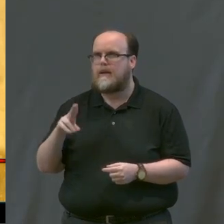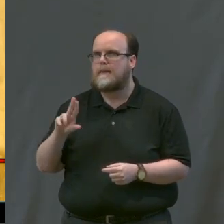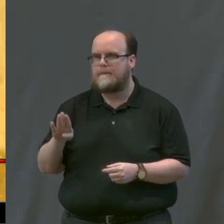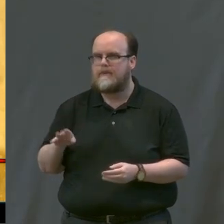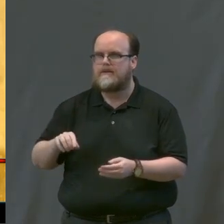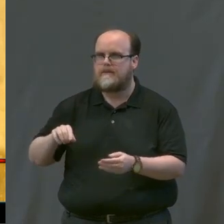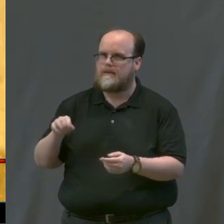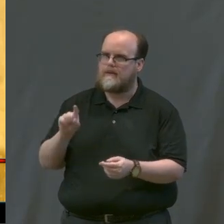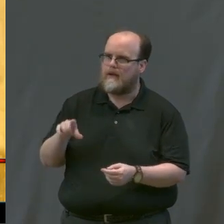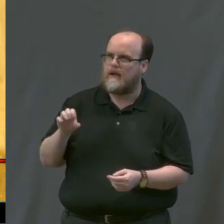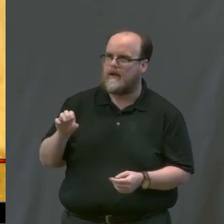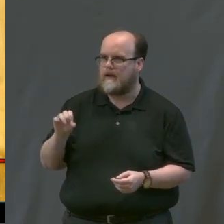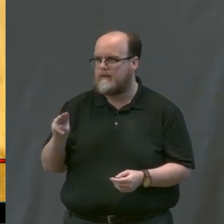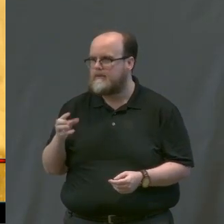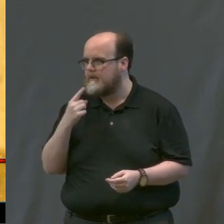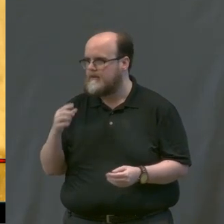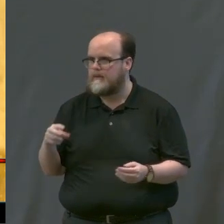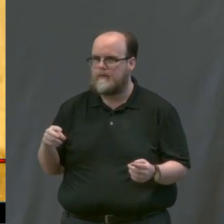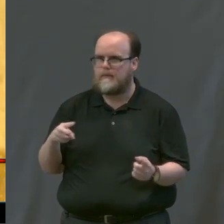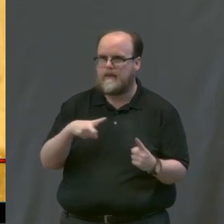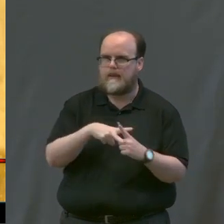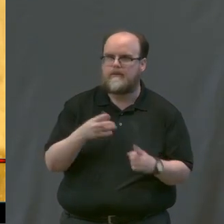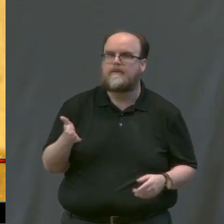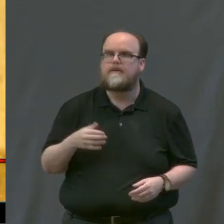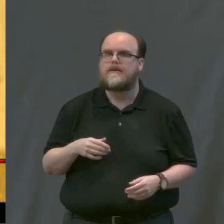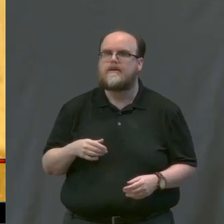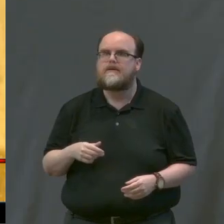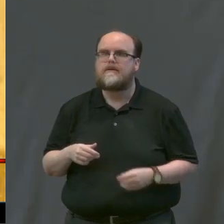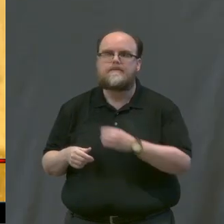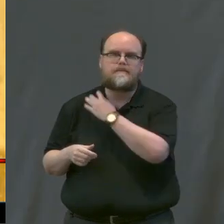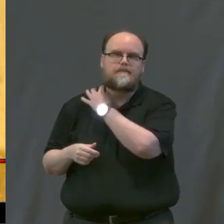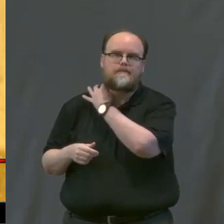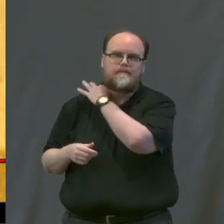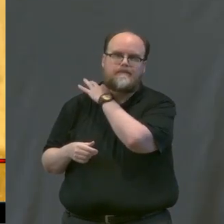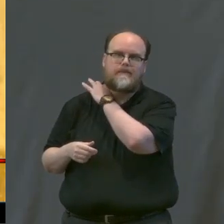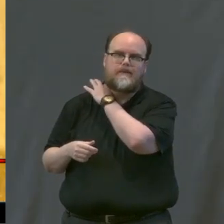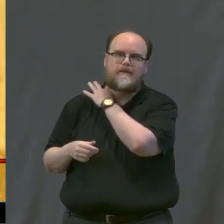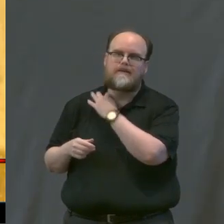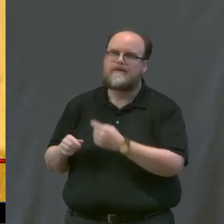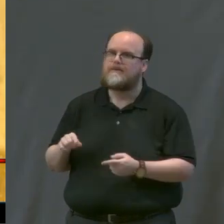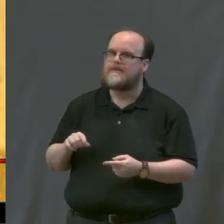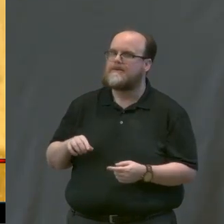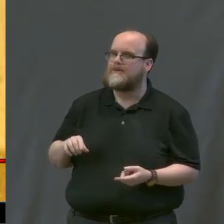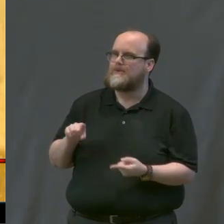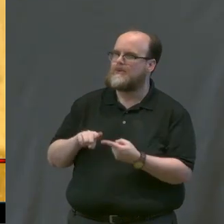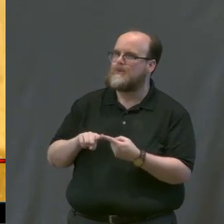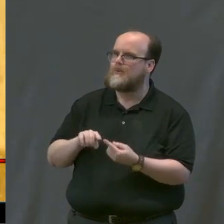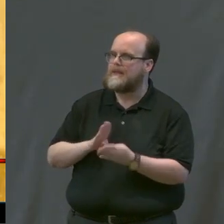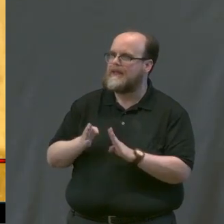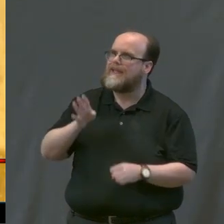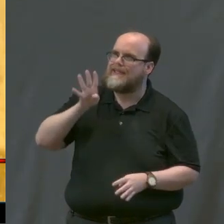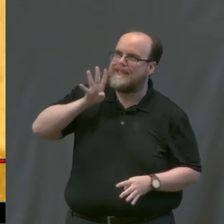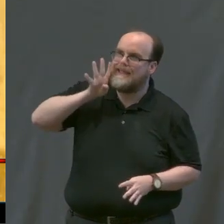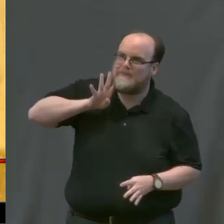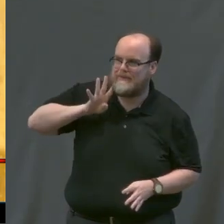word that may actually apply to this word better. The definition is to be envied. Now,